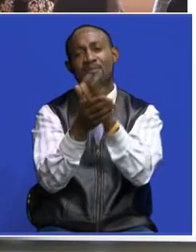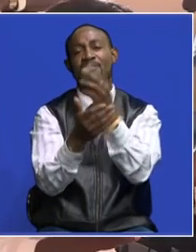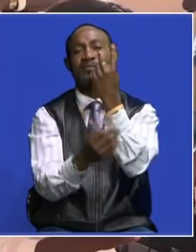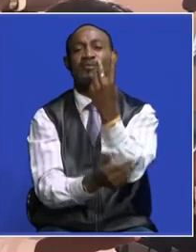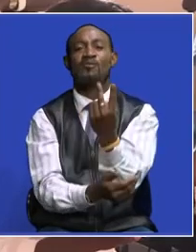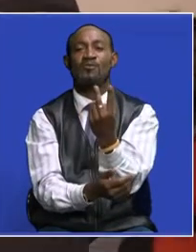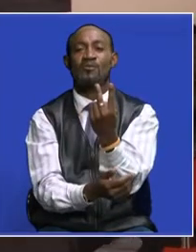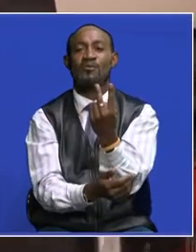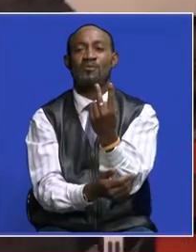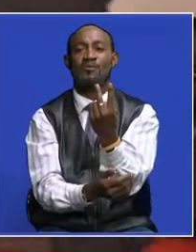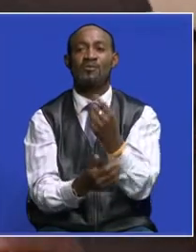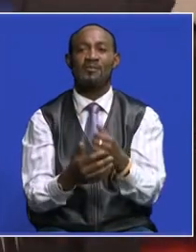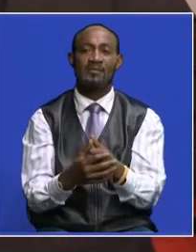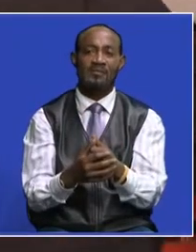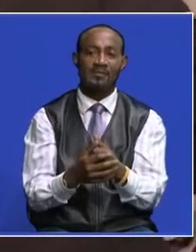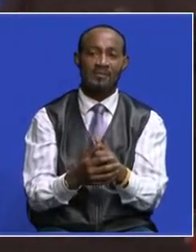report.